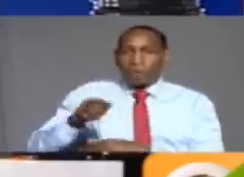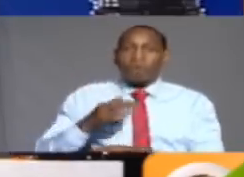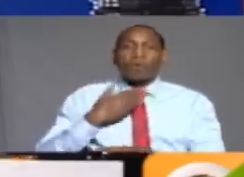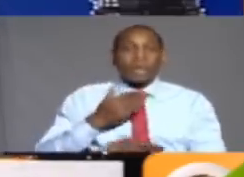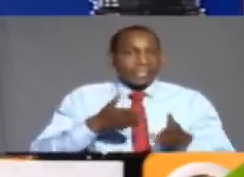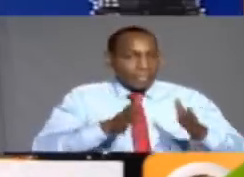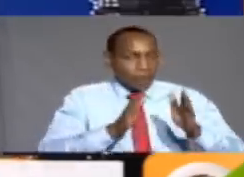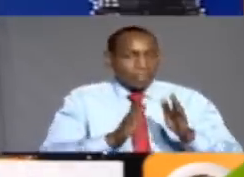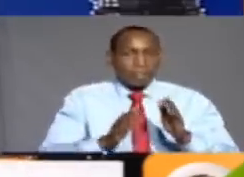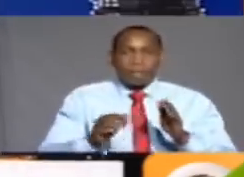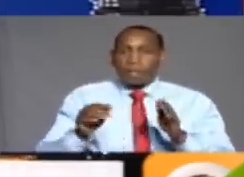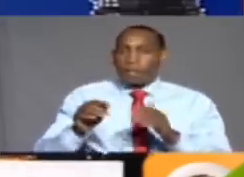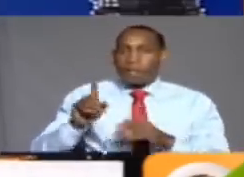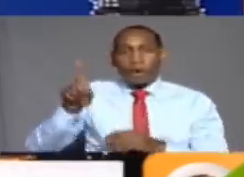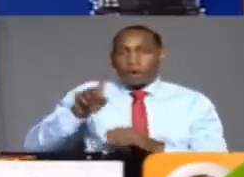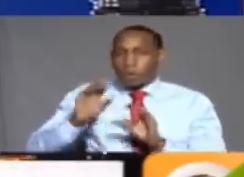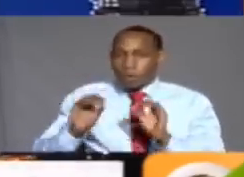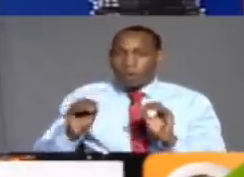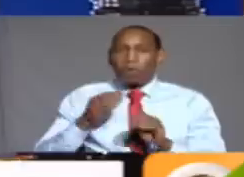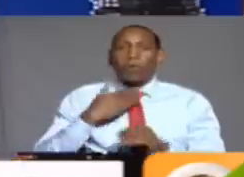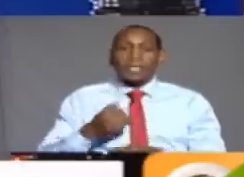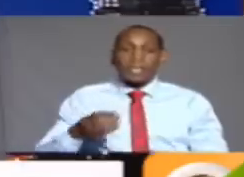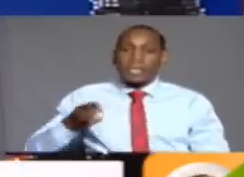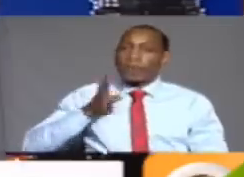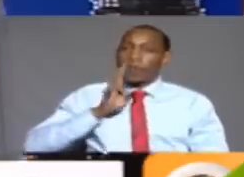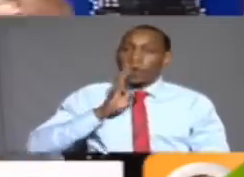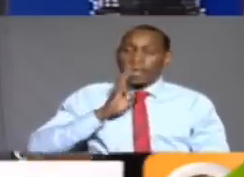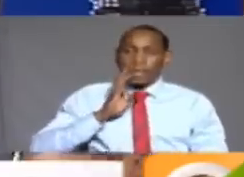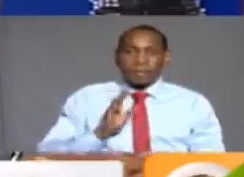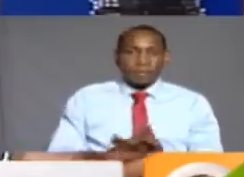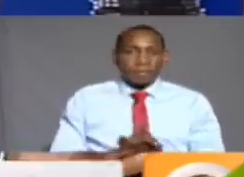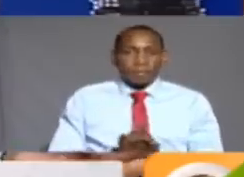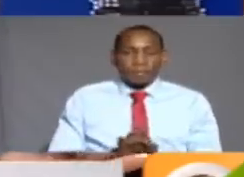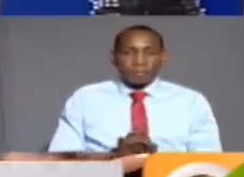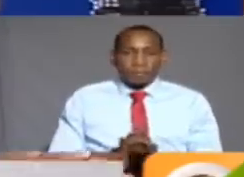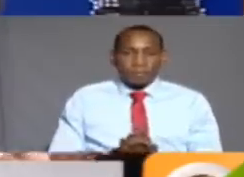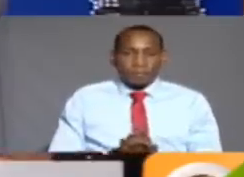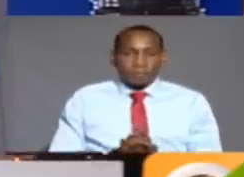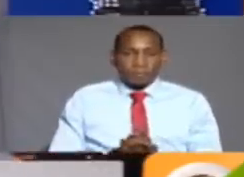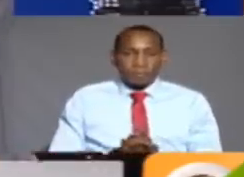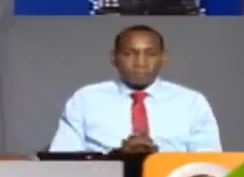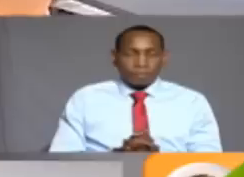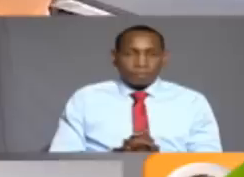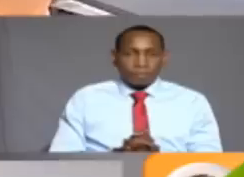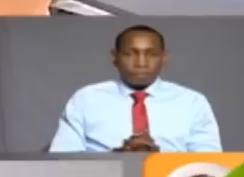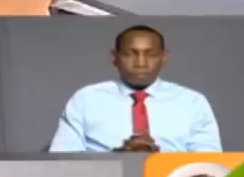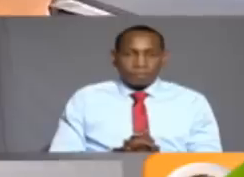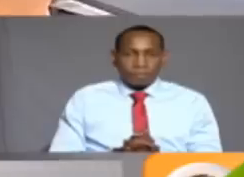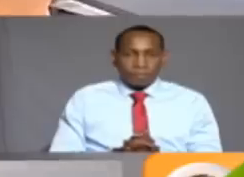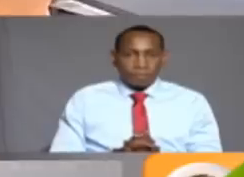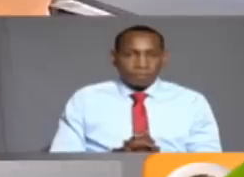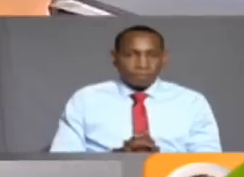roads. There's nothing wrong with Mount Kenya demanding water. There's nothing wrong with the water. It is passed by Parliament. Yeah? It is passed by Parliament, isn't